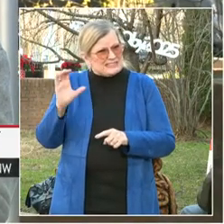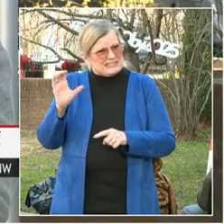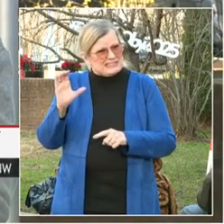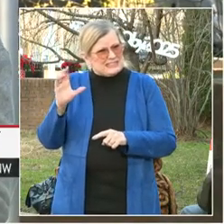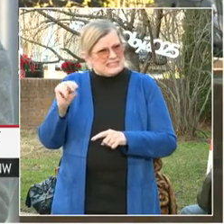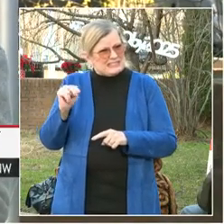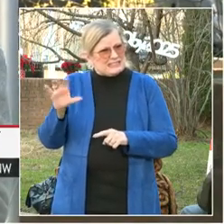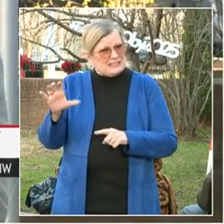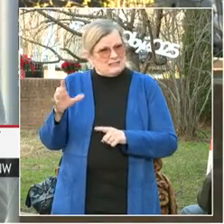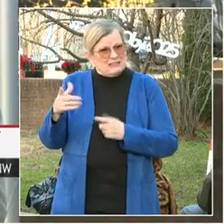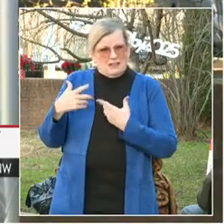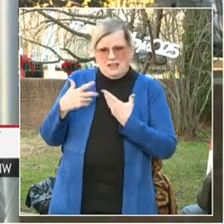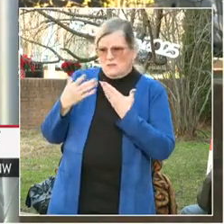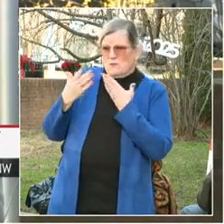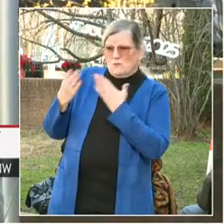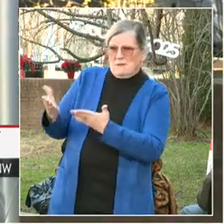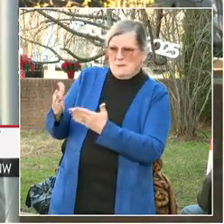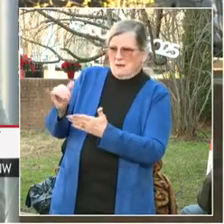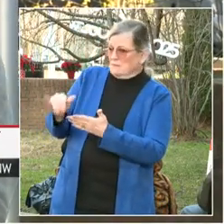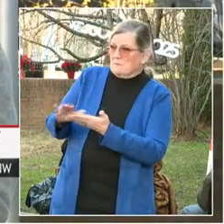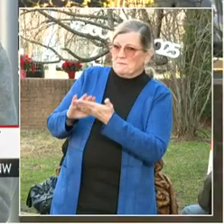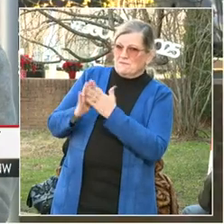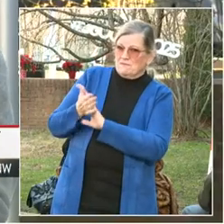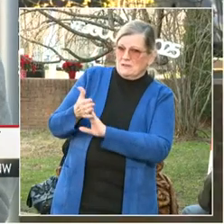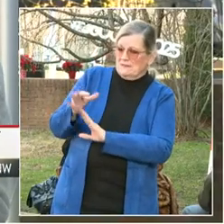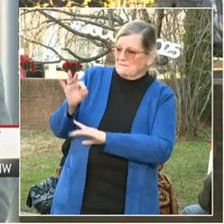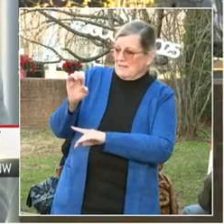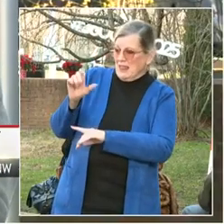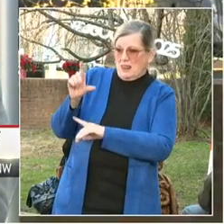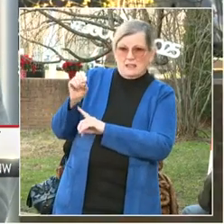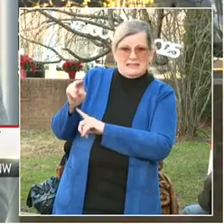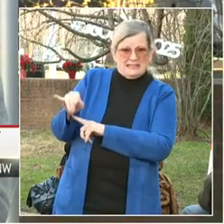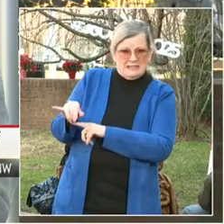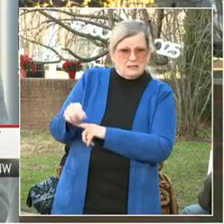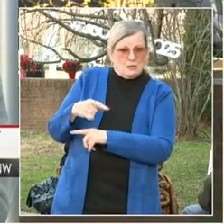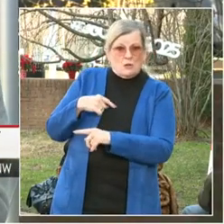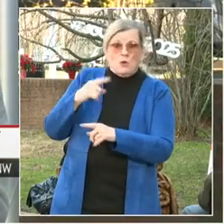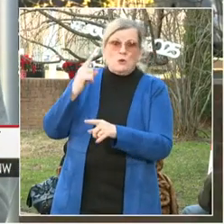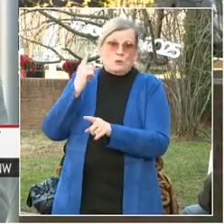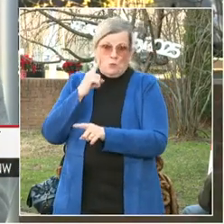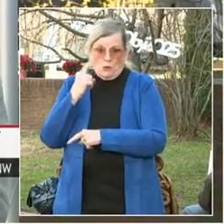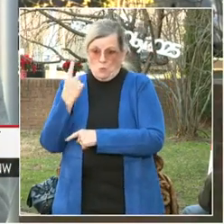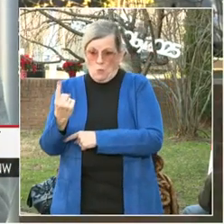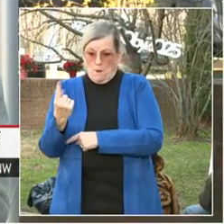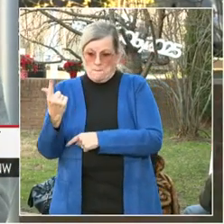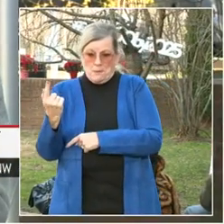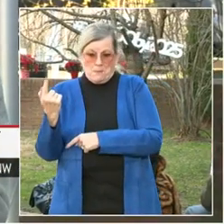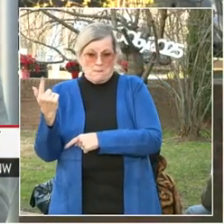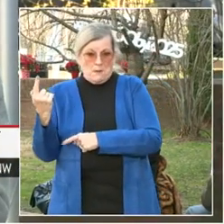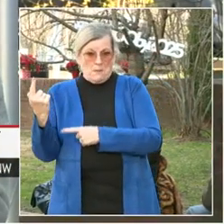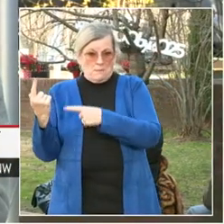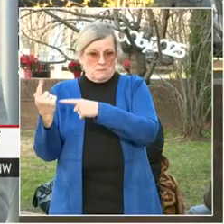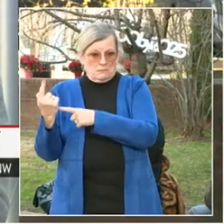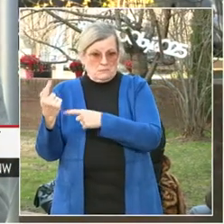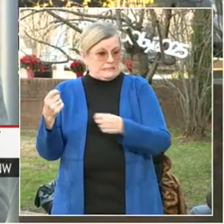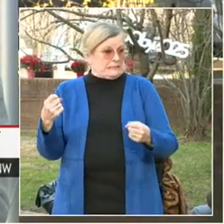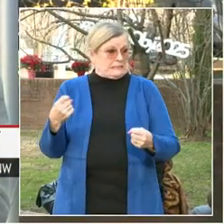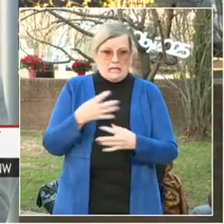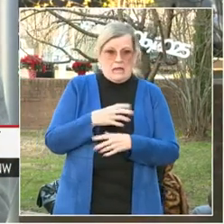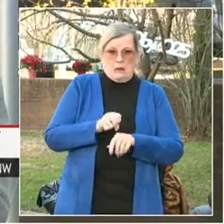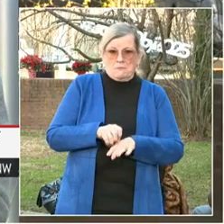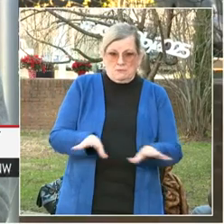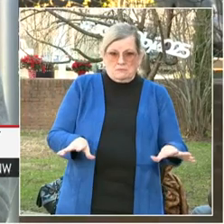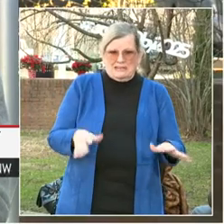felony, because when one gun goes off, not only is it disturbing to the neighborhood, but often other guns